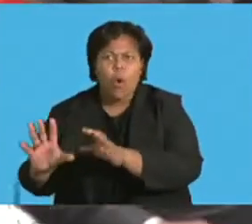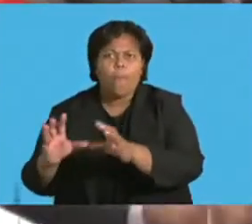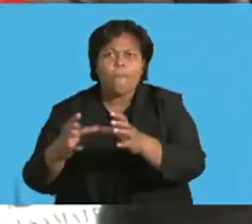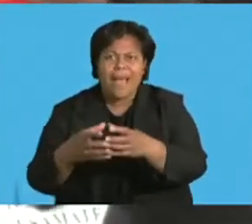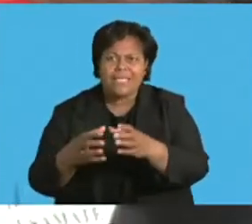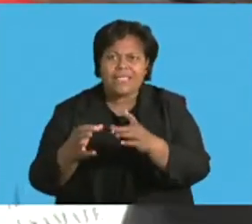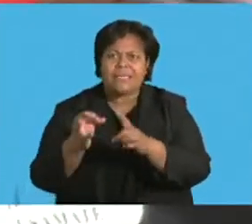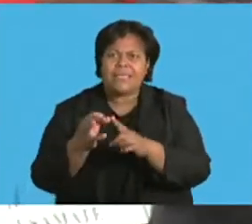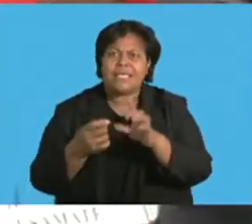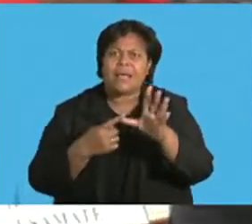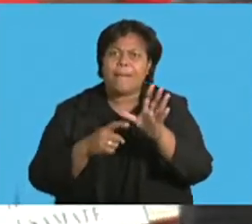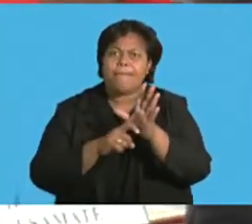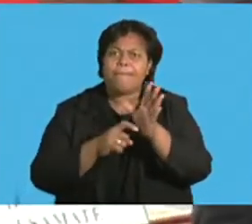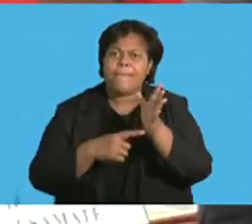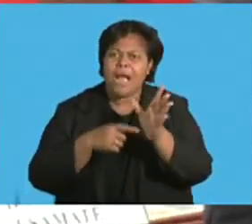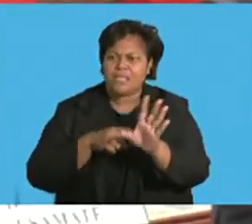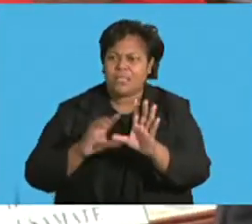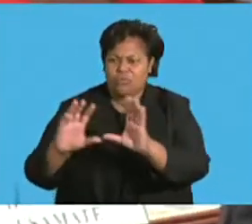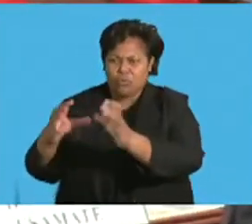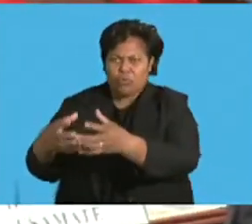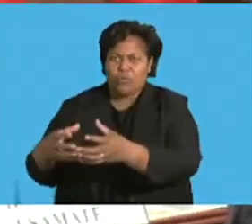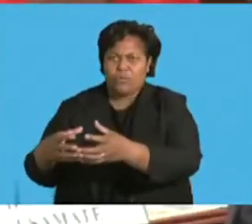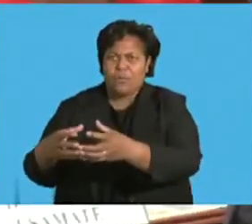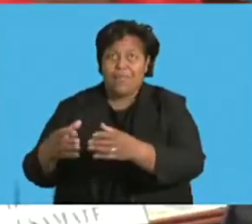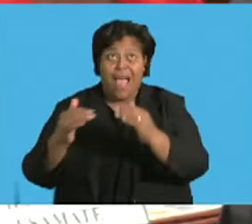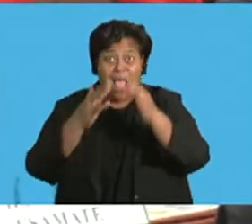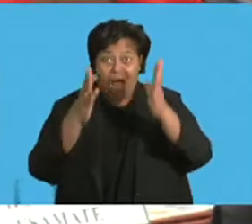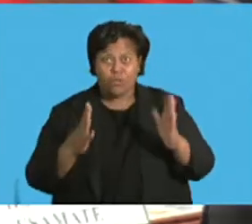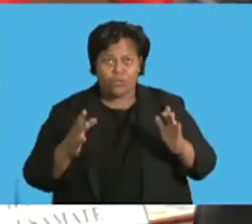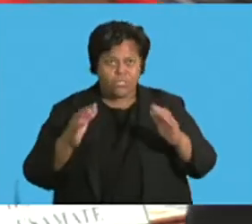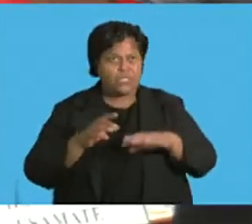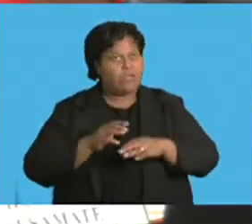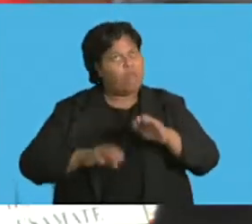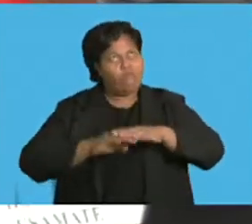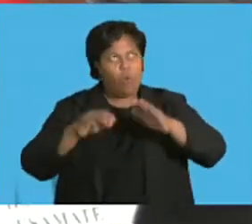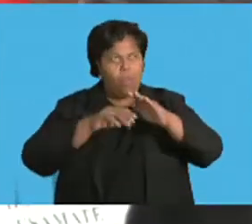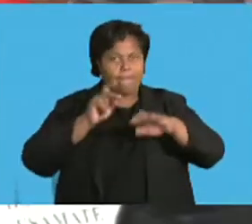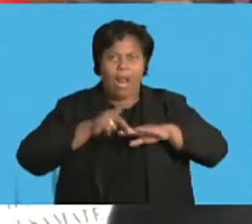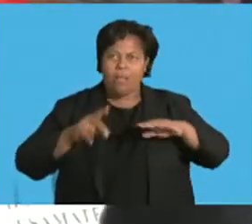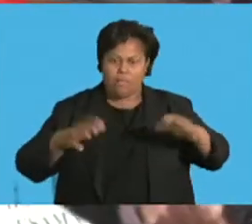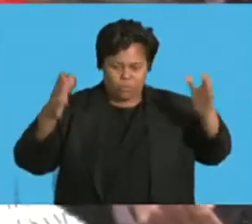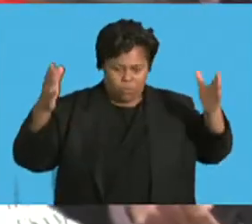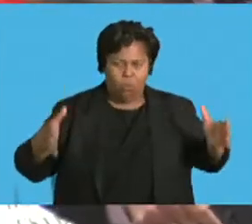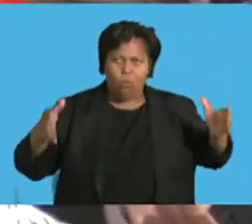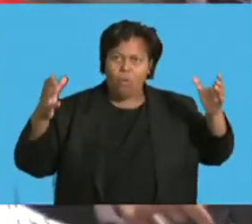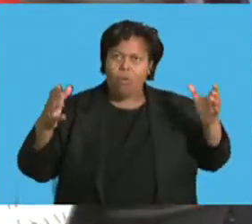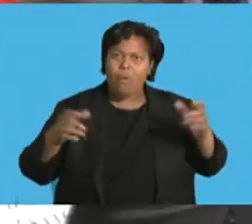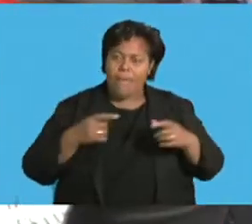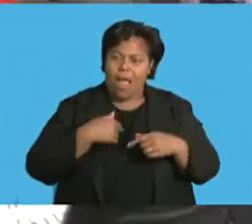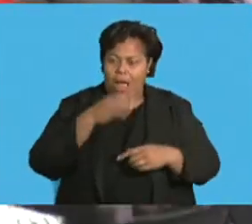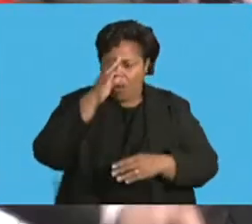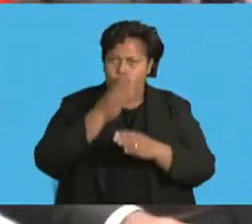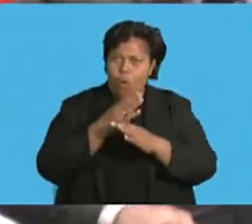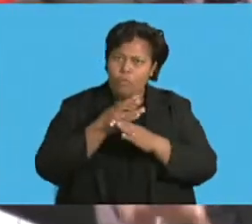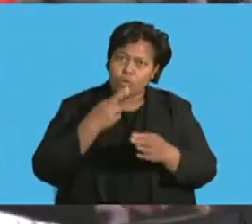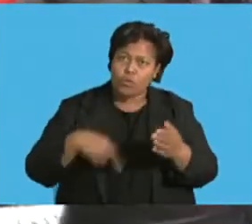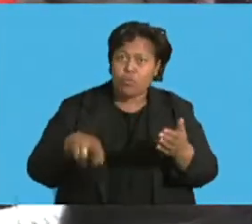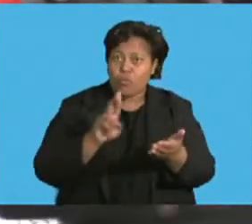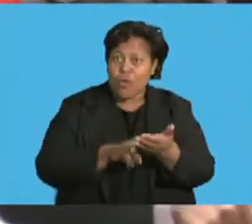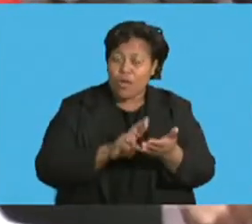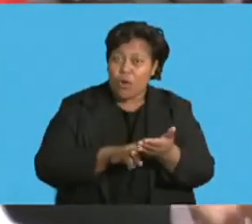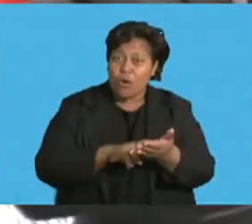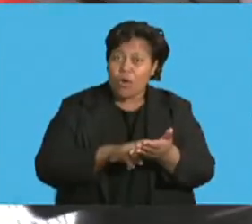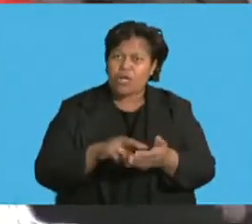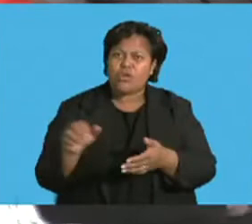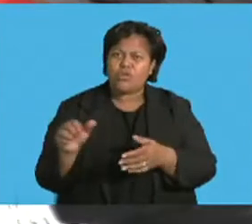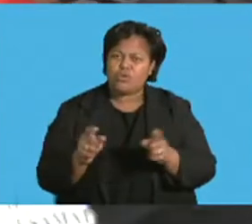house. The house is the entire chamber, Mr. Speaker, sir. Unfortunately, and I hope it goes on record, that the Hansard actually should